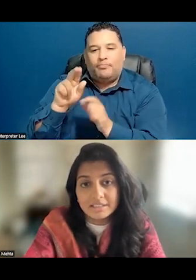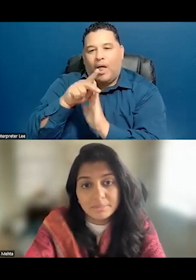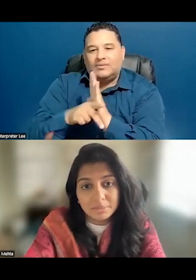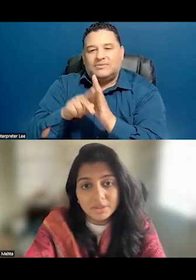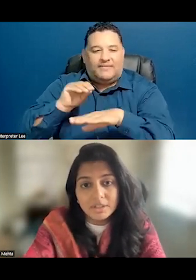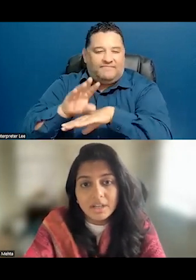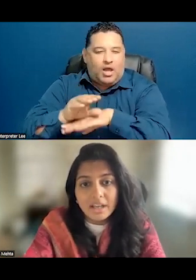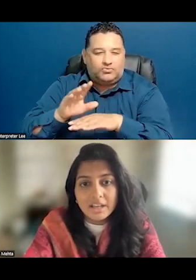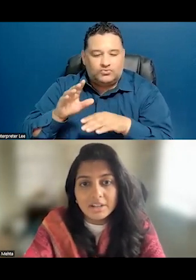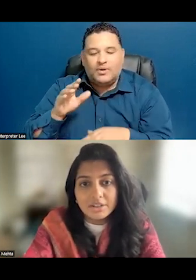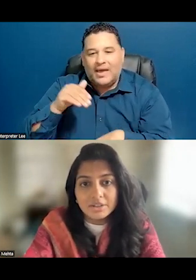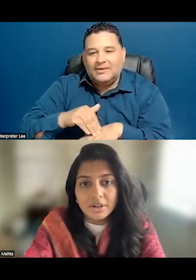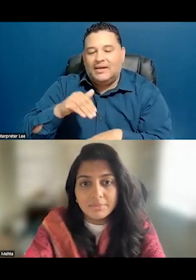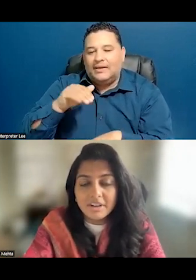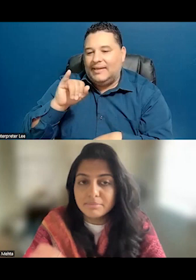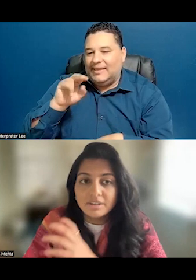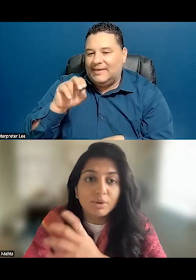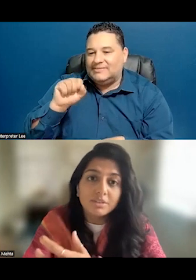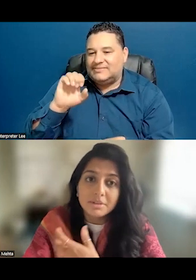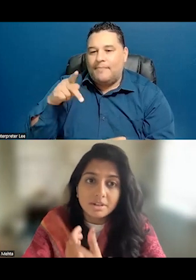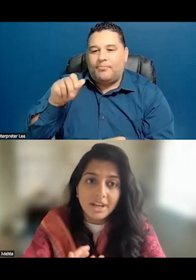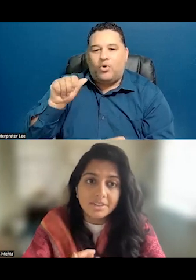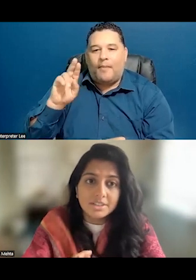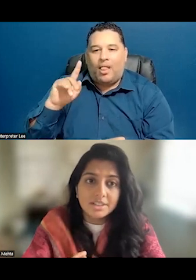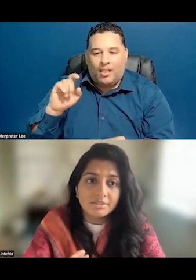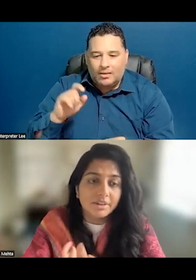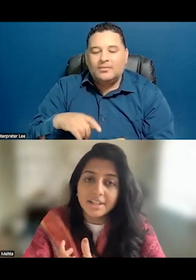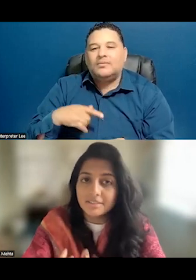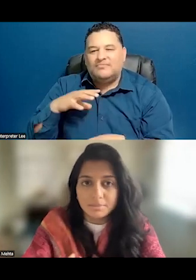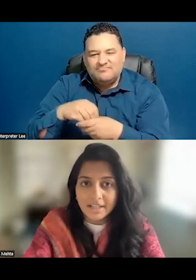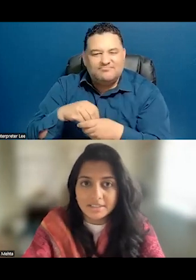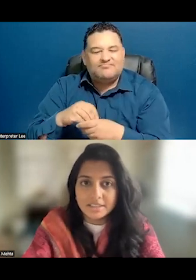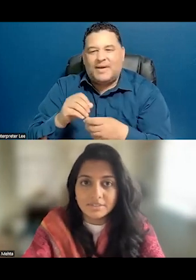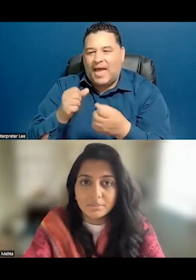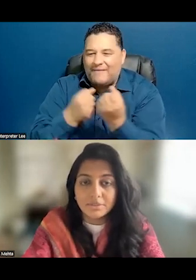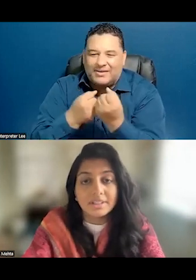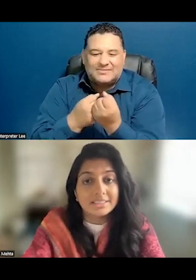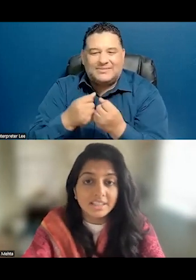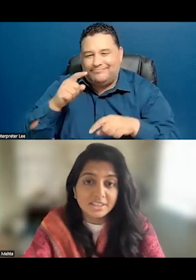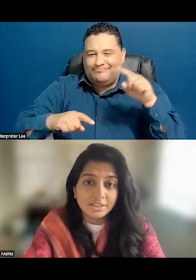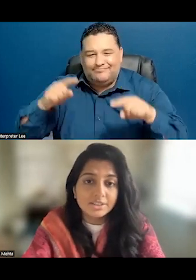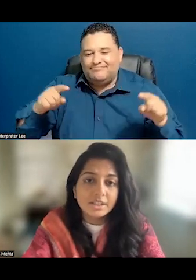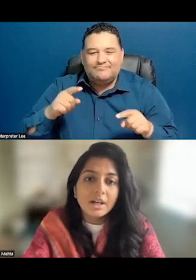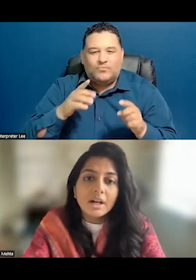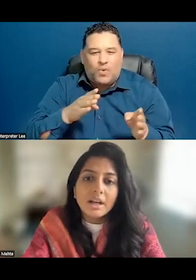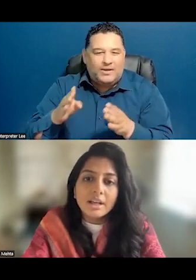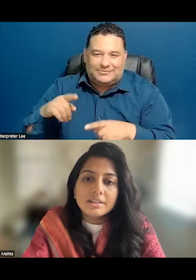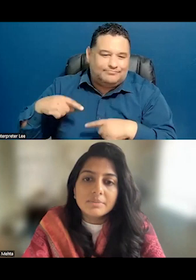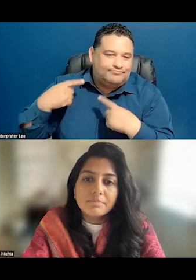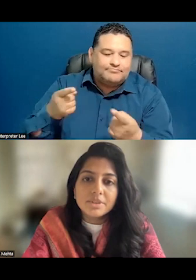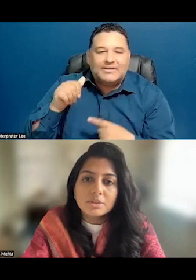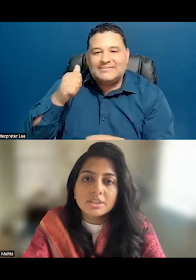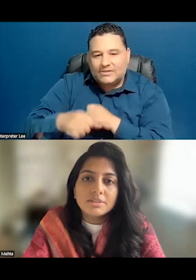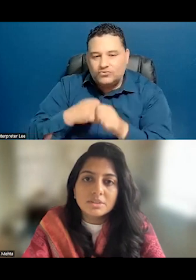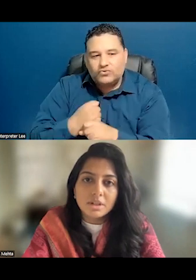at Inseparable, and have been involved in mental health advocacy in a variety of capacities for about the last 10 years.